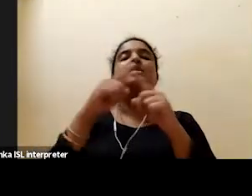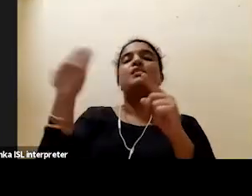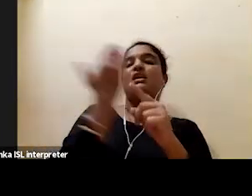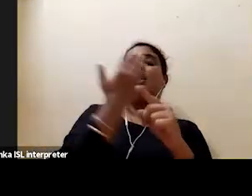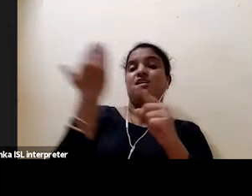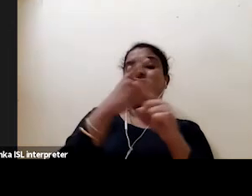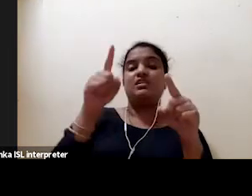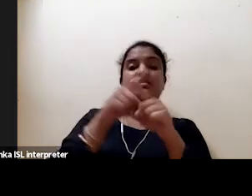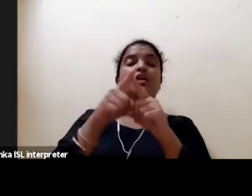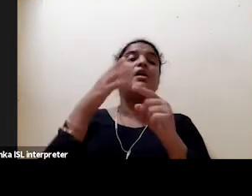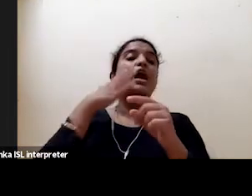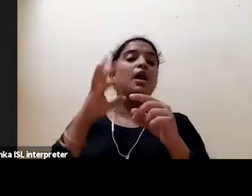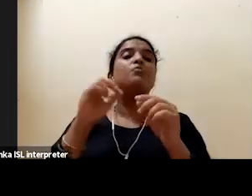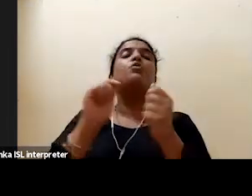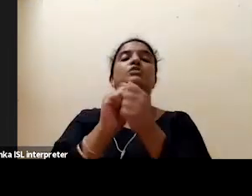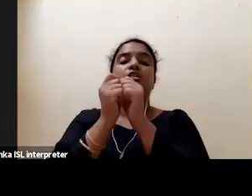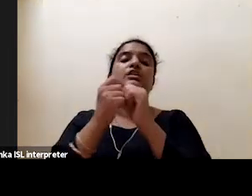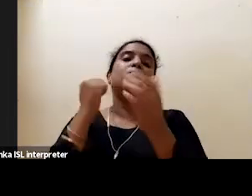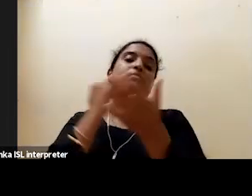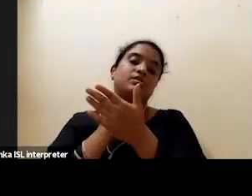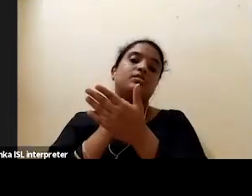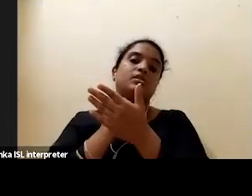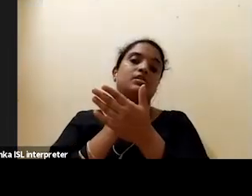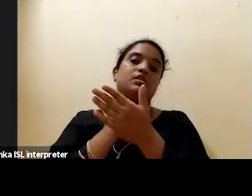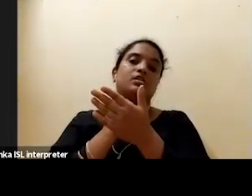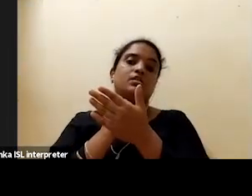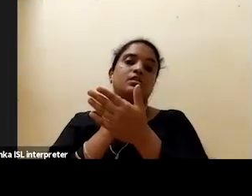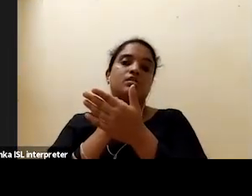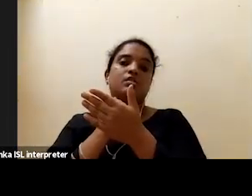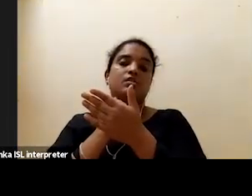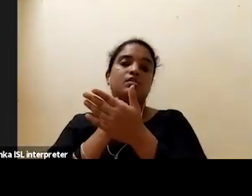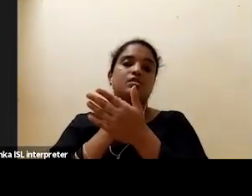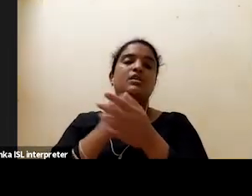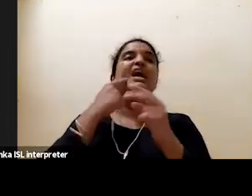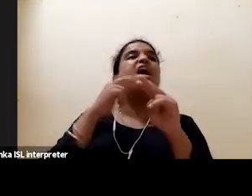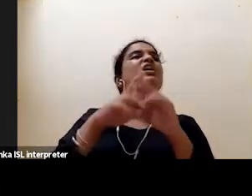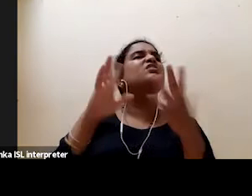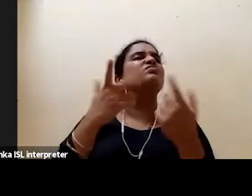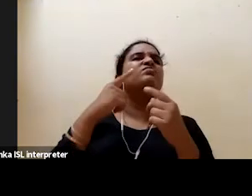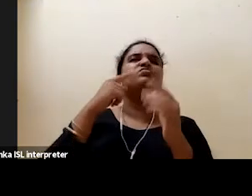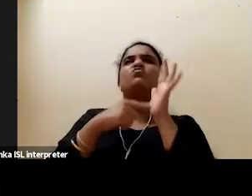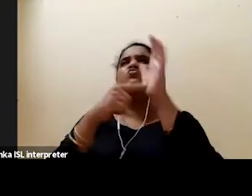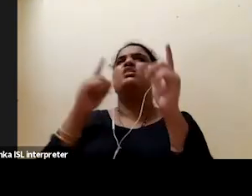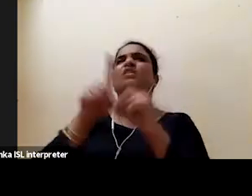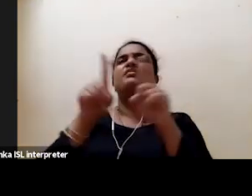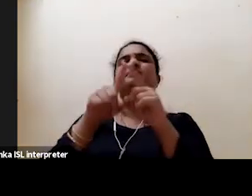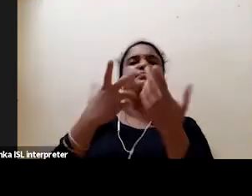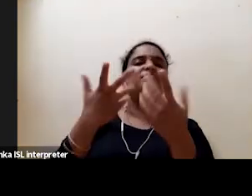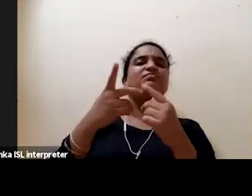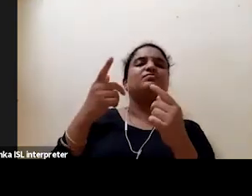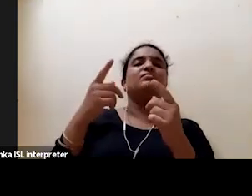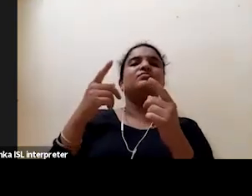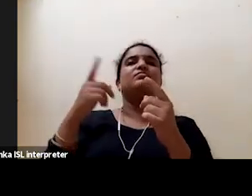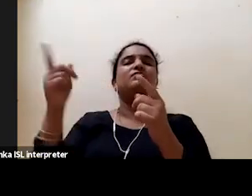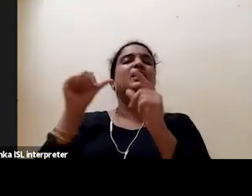then there's a desire. Or if it's like, say, you are talking about an appliance and you're showing pictures of different things that you've made